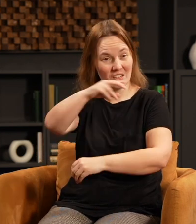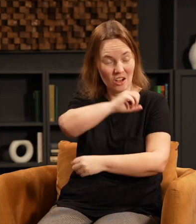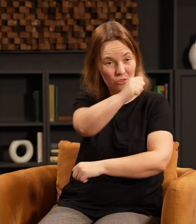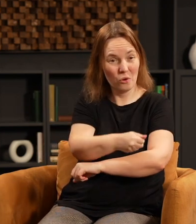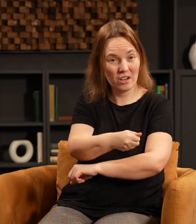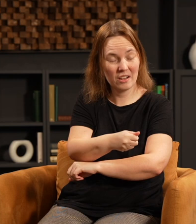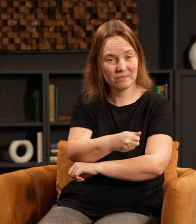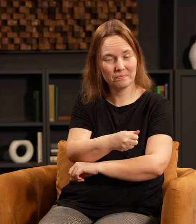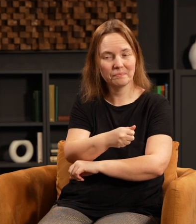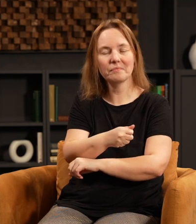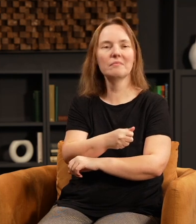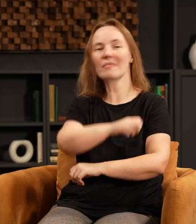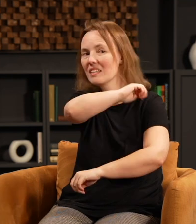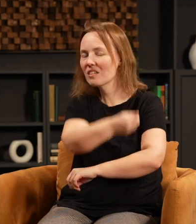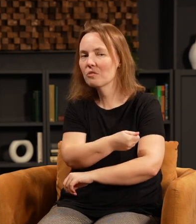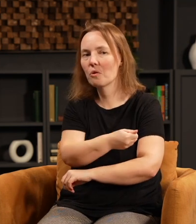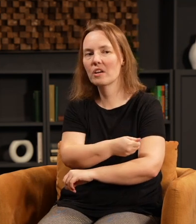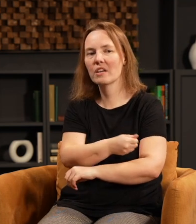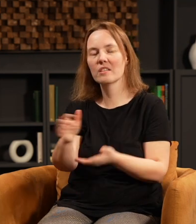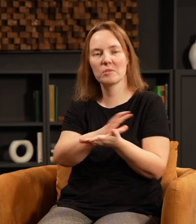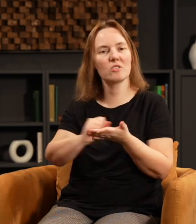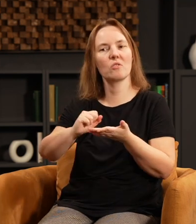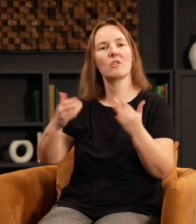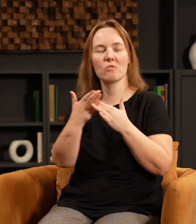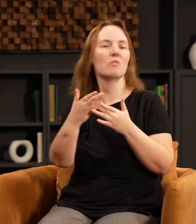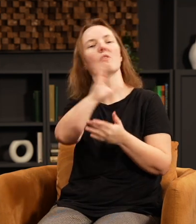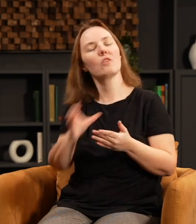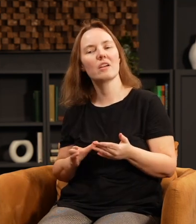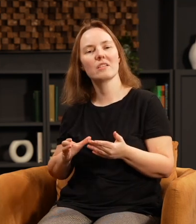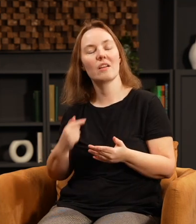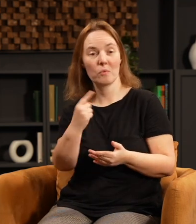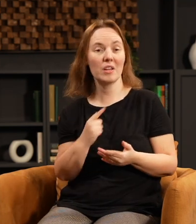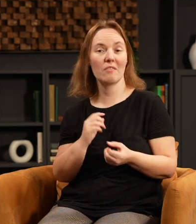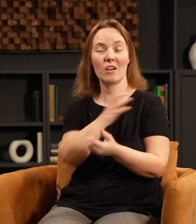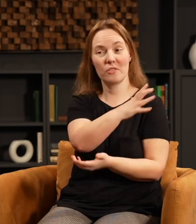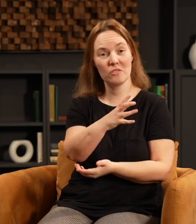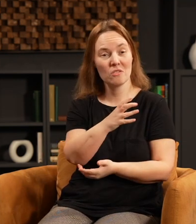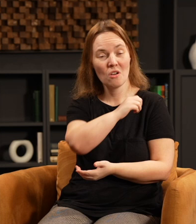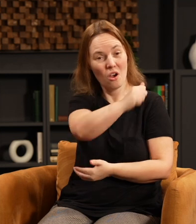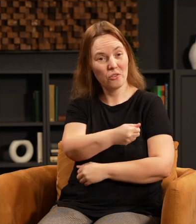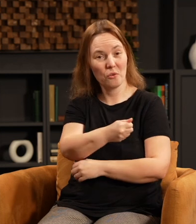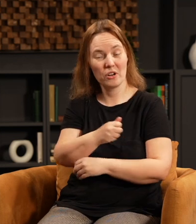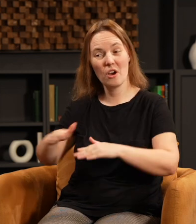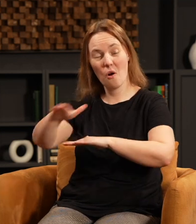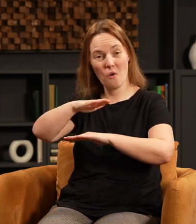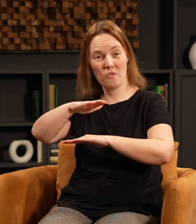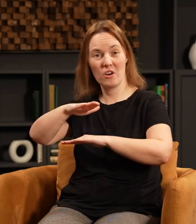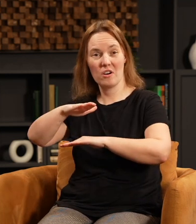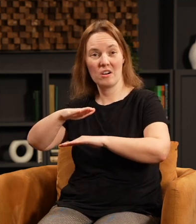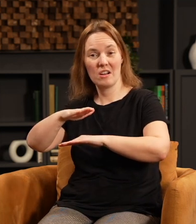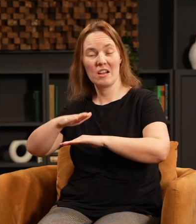has over us rather, though his authority has been destroyed through Christ and we have authority over him, he still has the ability